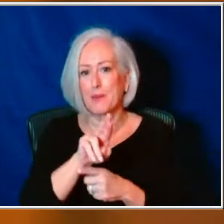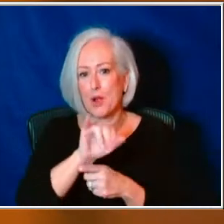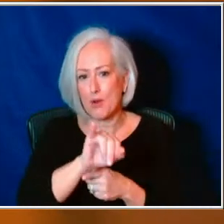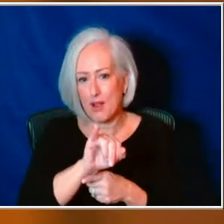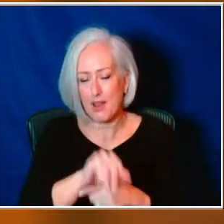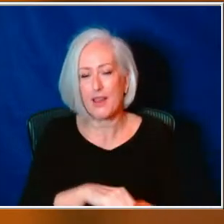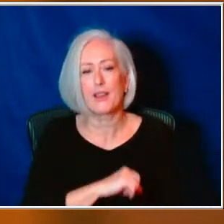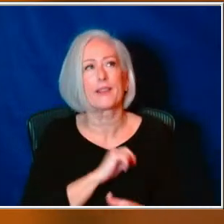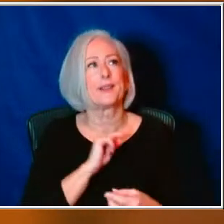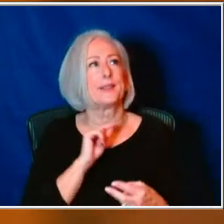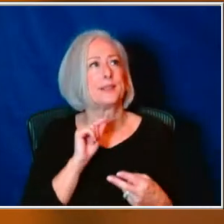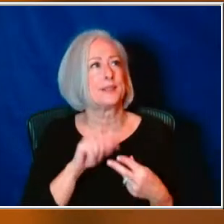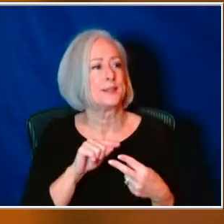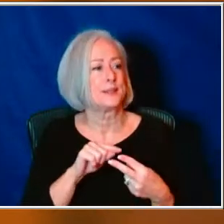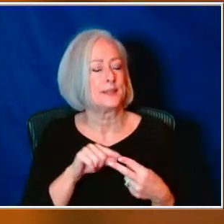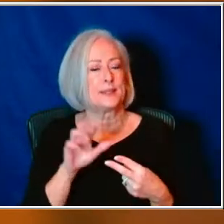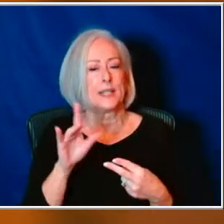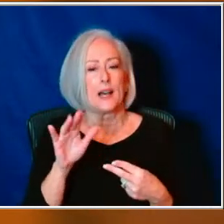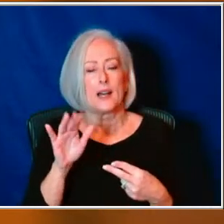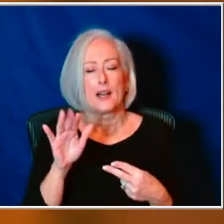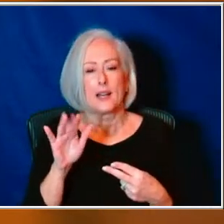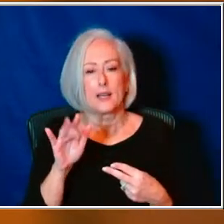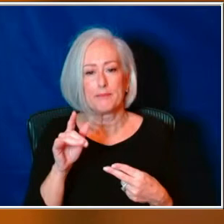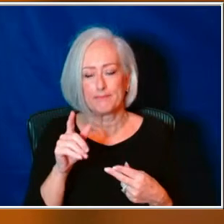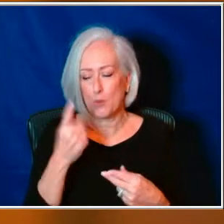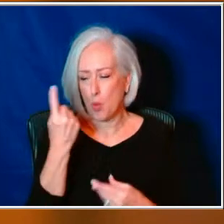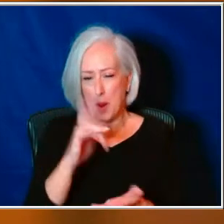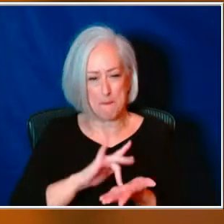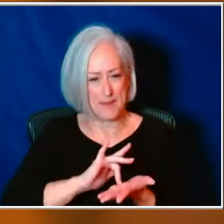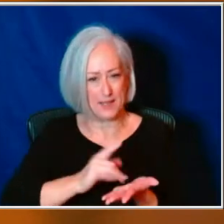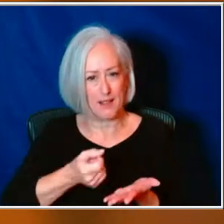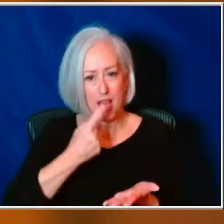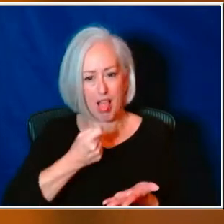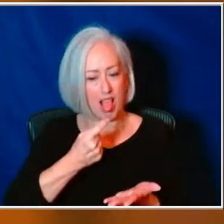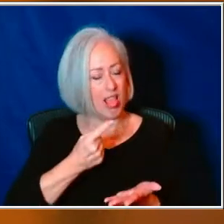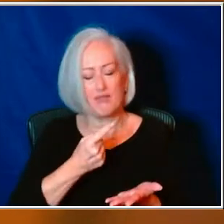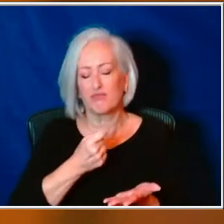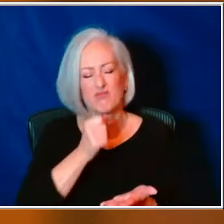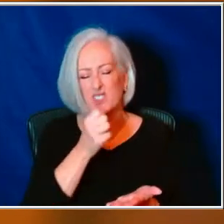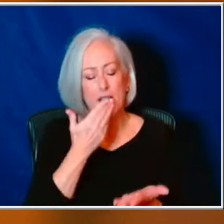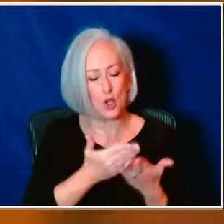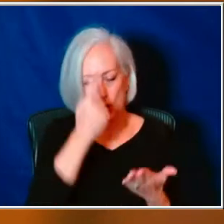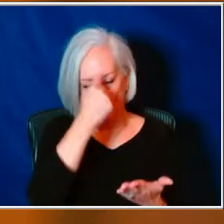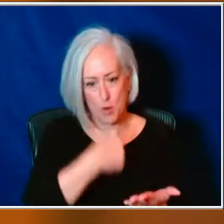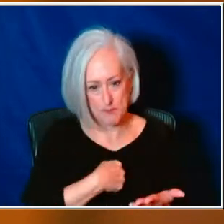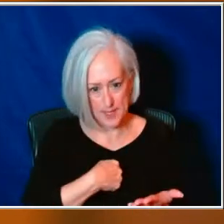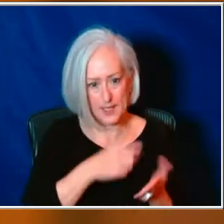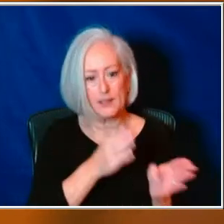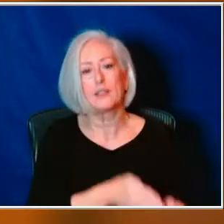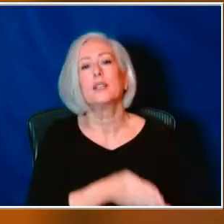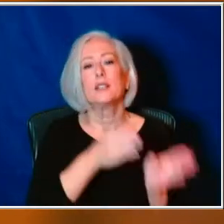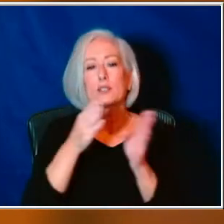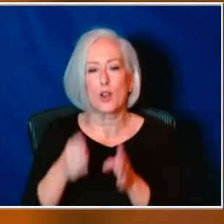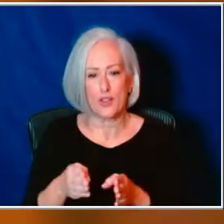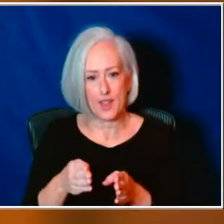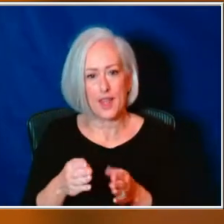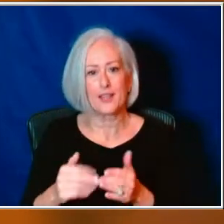I was on one of the medications, and it didn't work out for me. So we're getting ready to go to the next